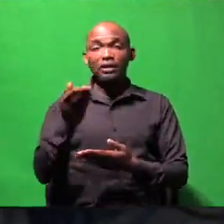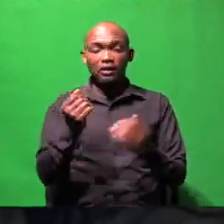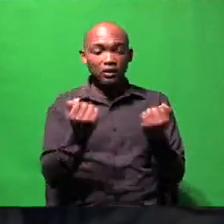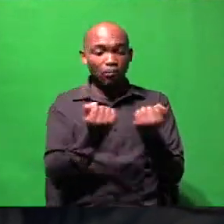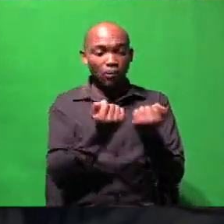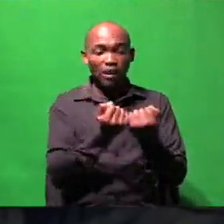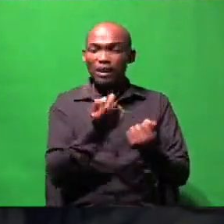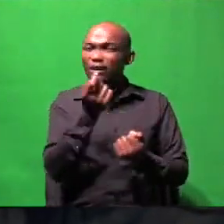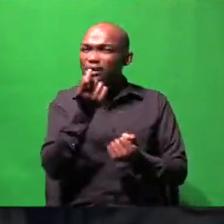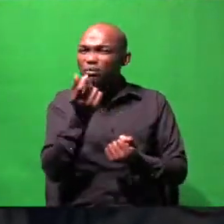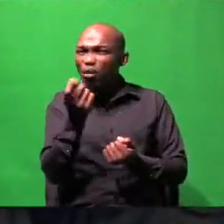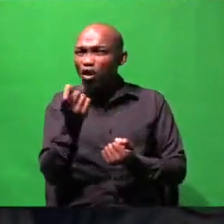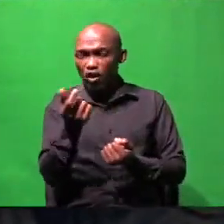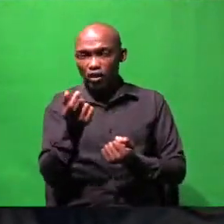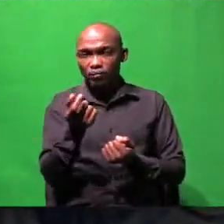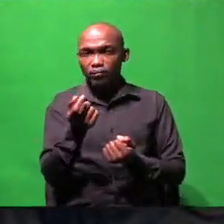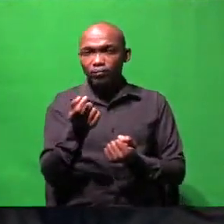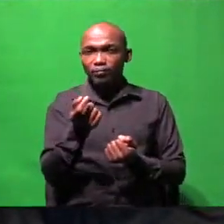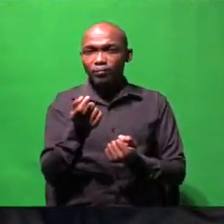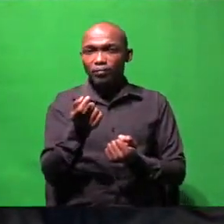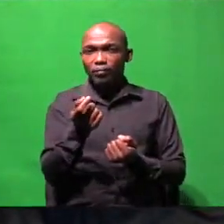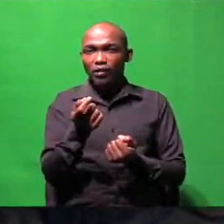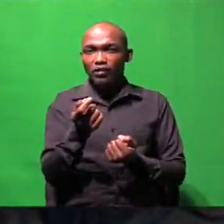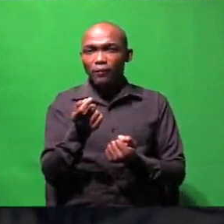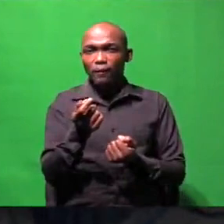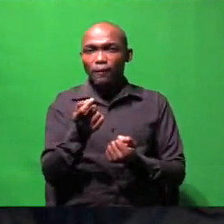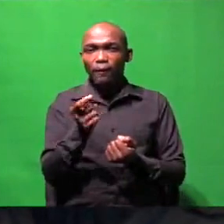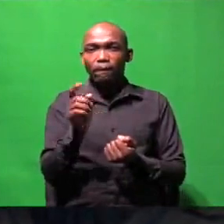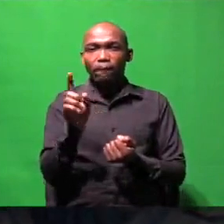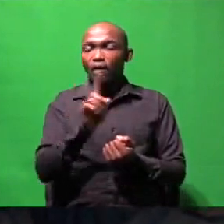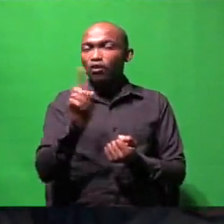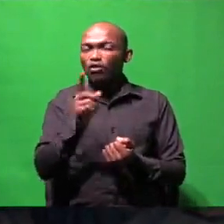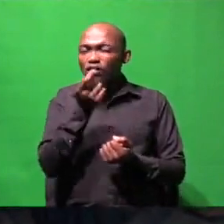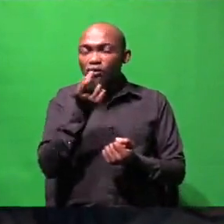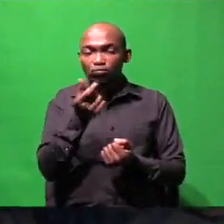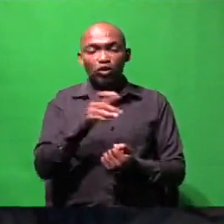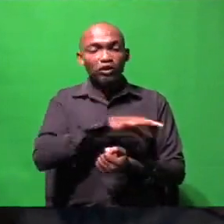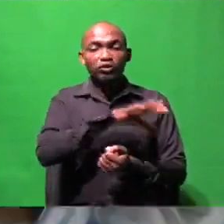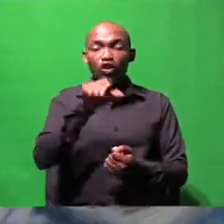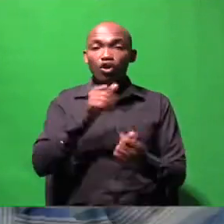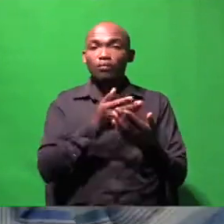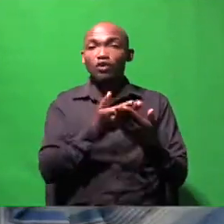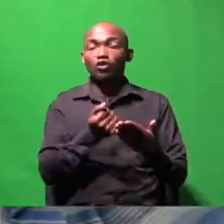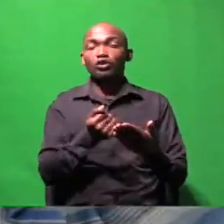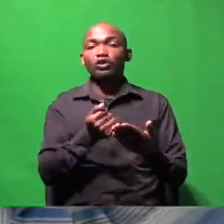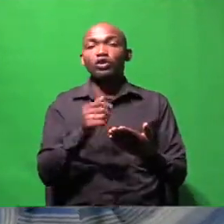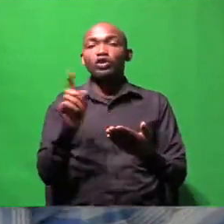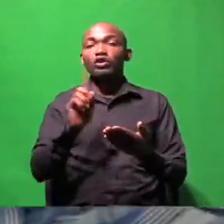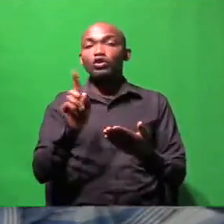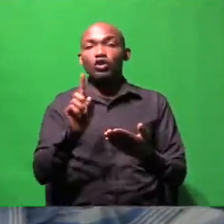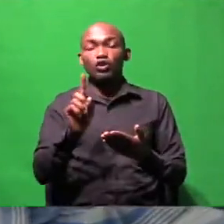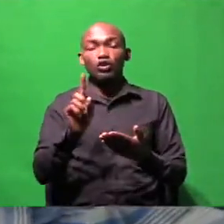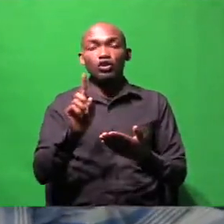smaller as not small at all, because no longer